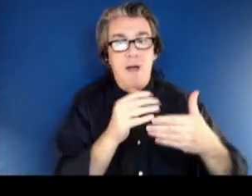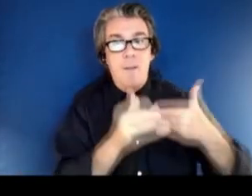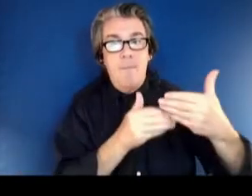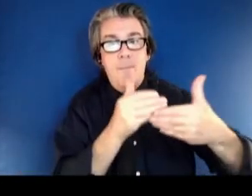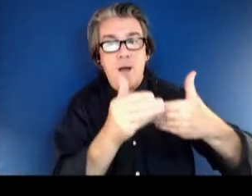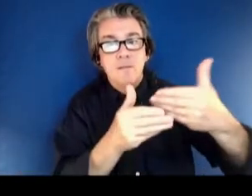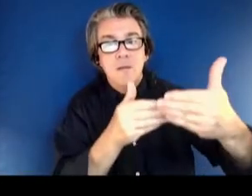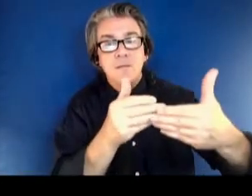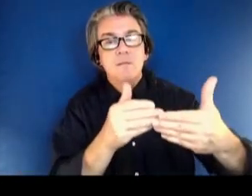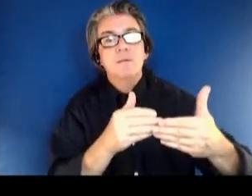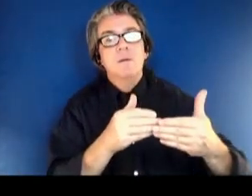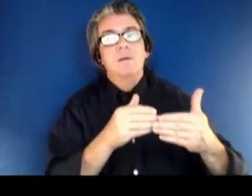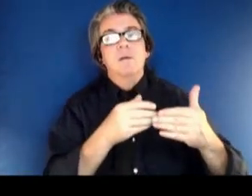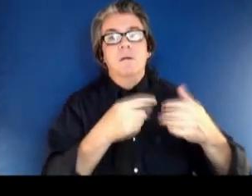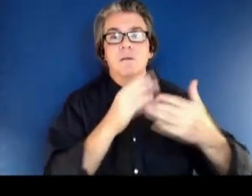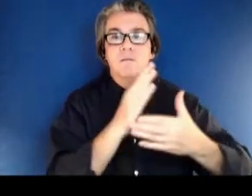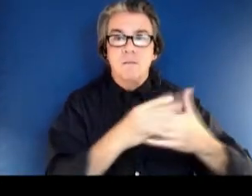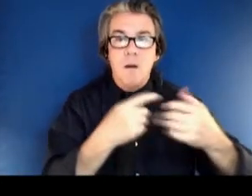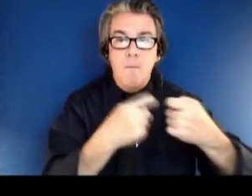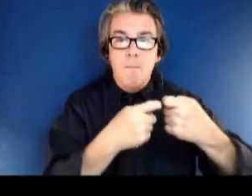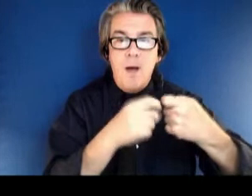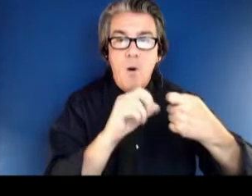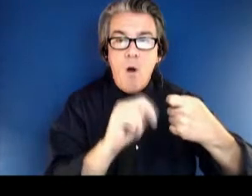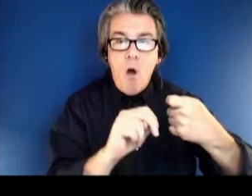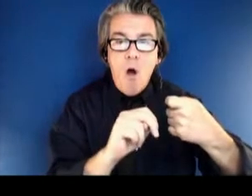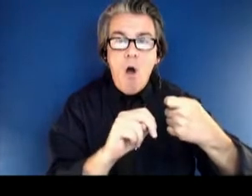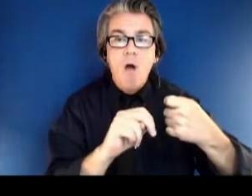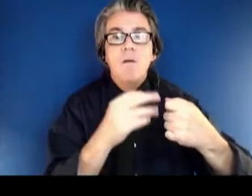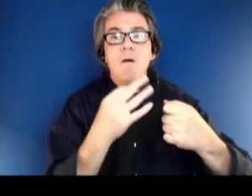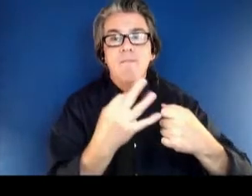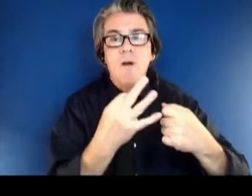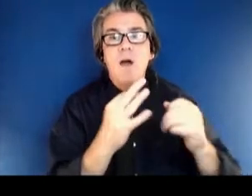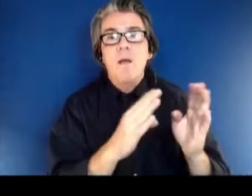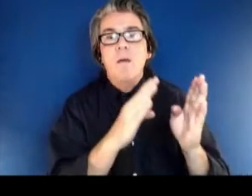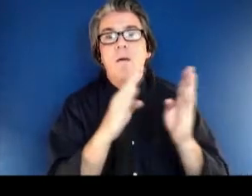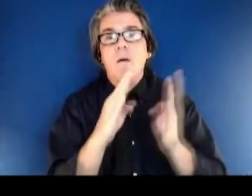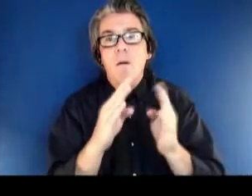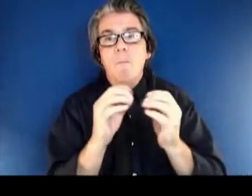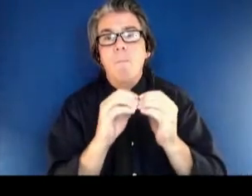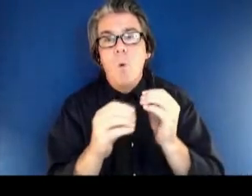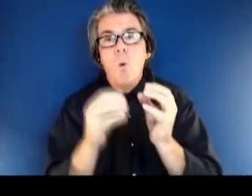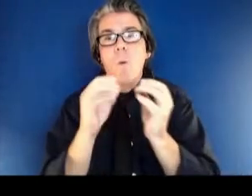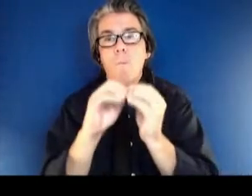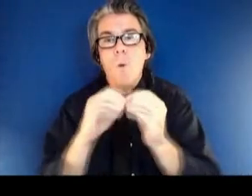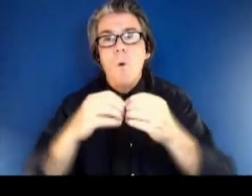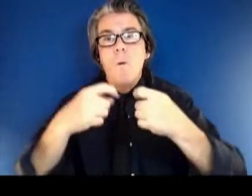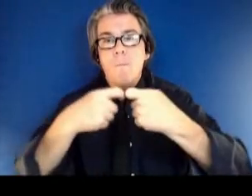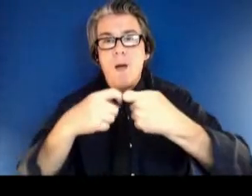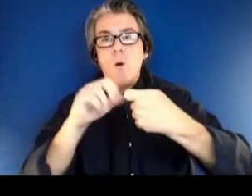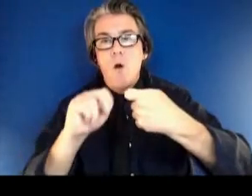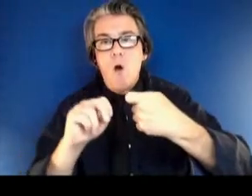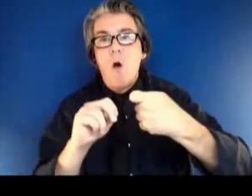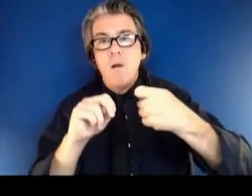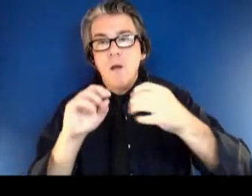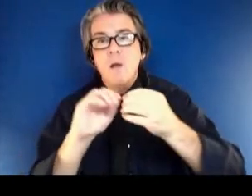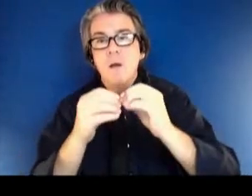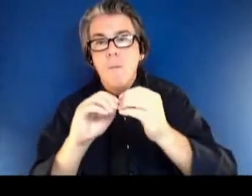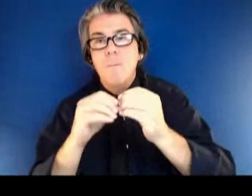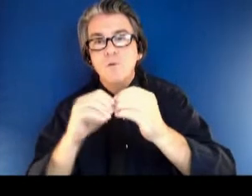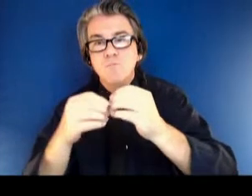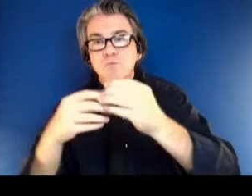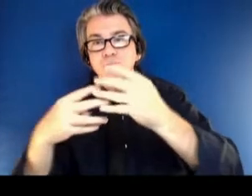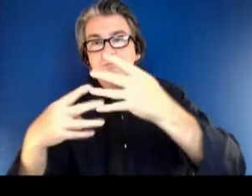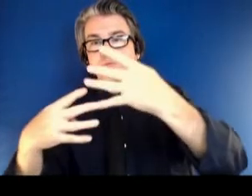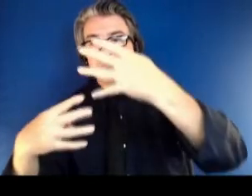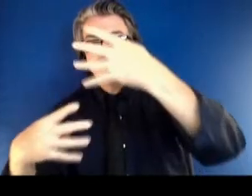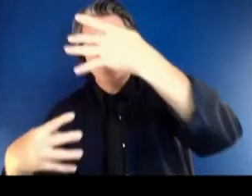place. Some customers are restored early within the first few hours. Other customers will be restored later. But it all starts